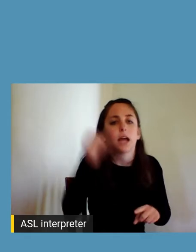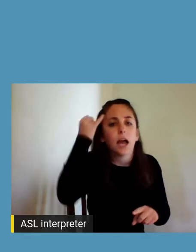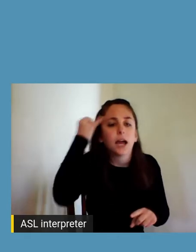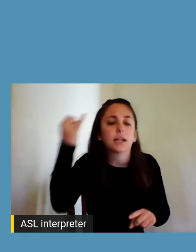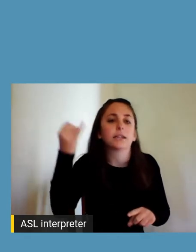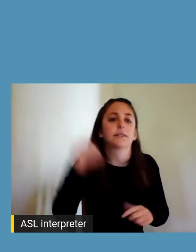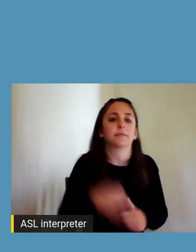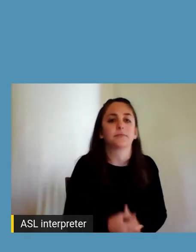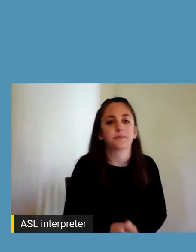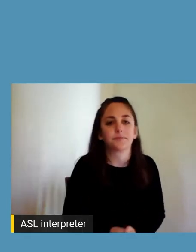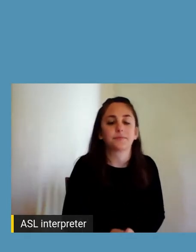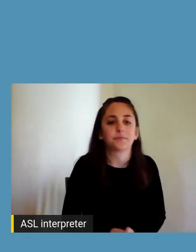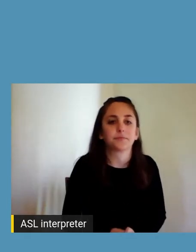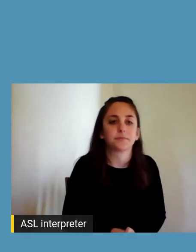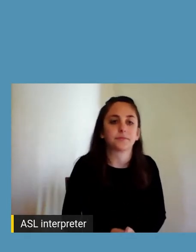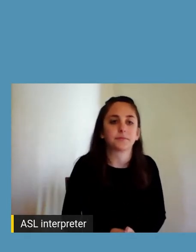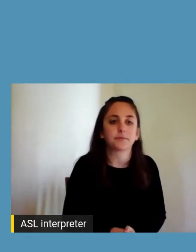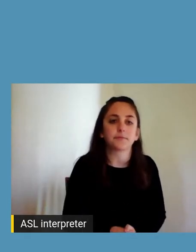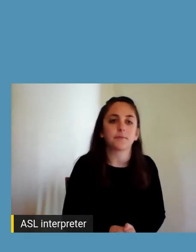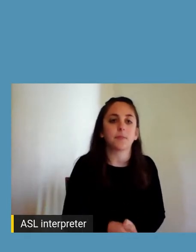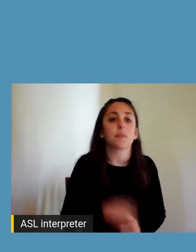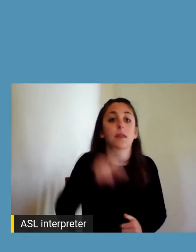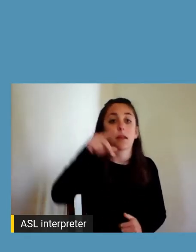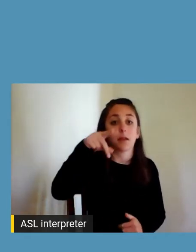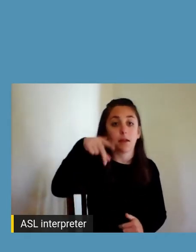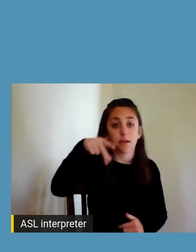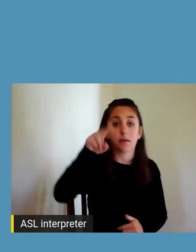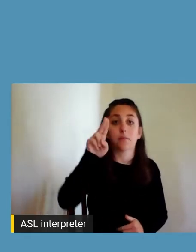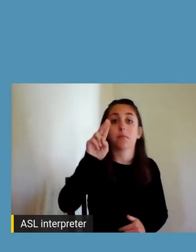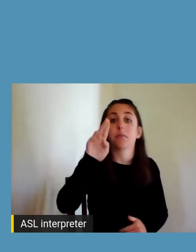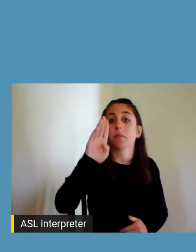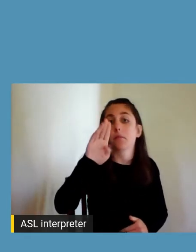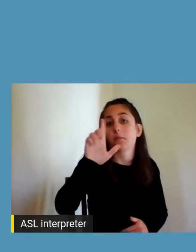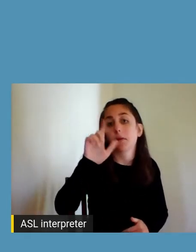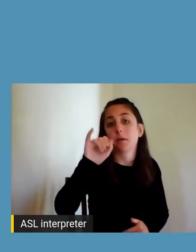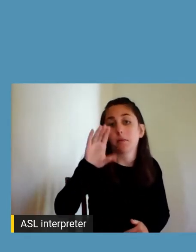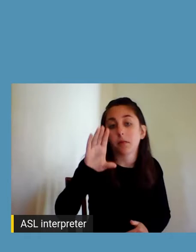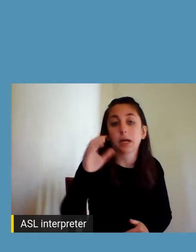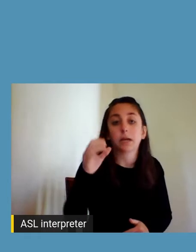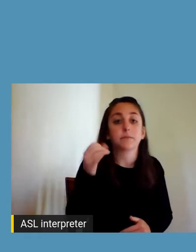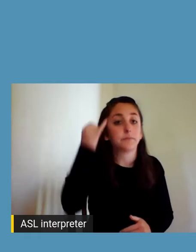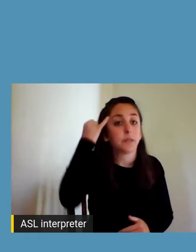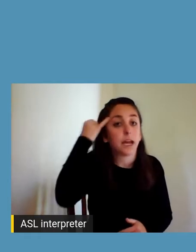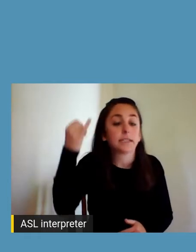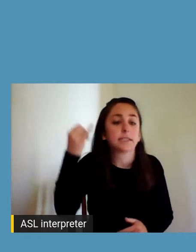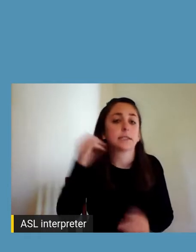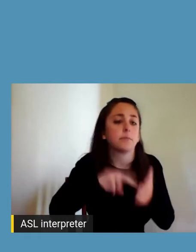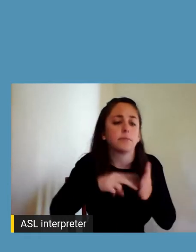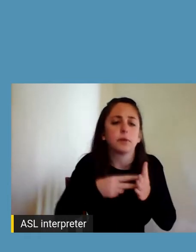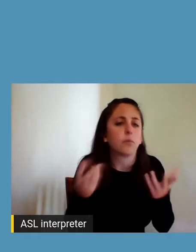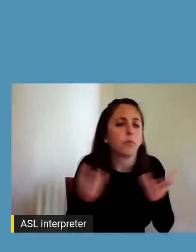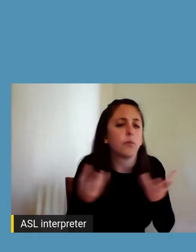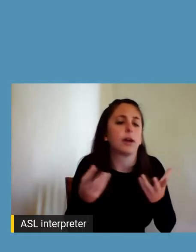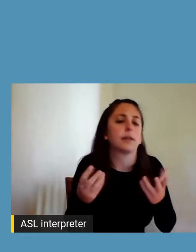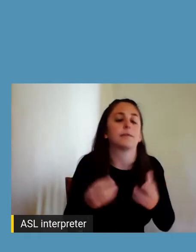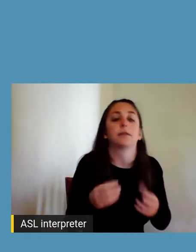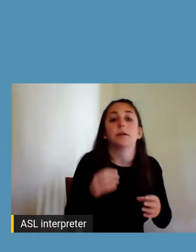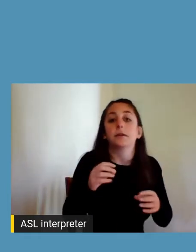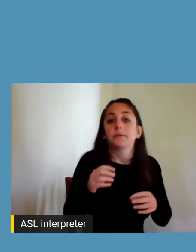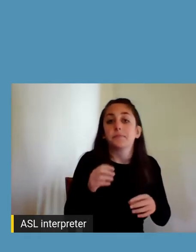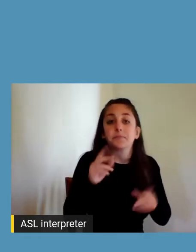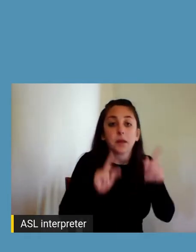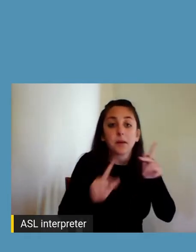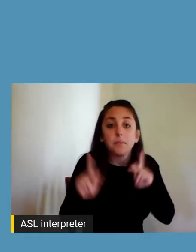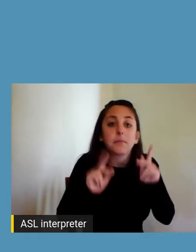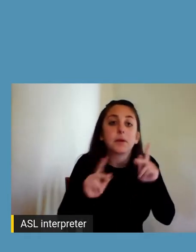online. And when I say our public's ideas, I mean the stuff that they were constantly voting